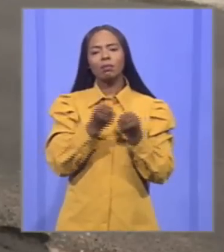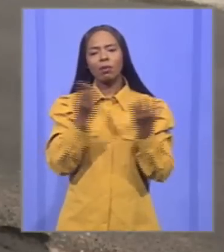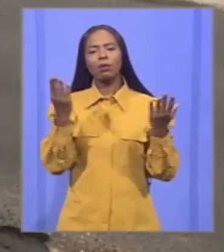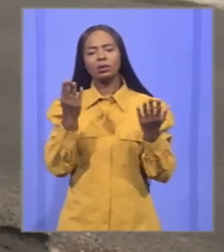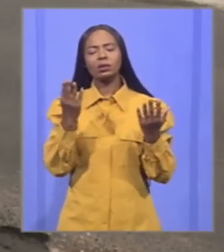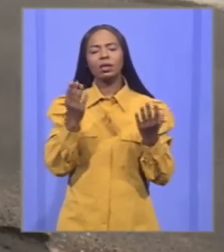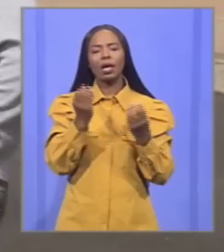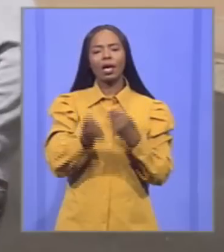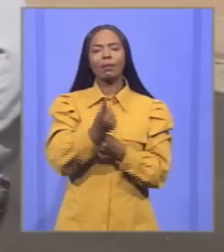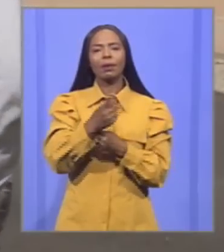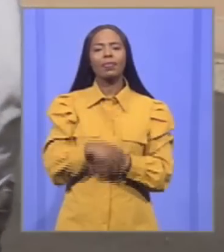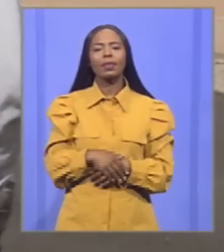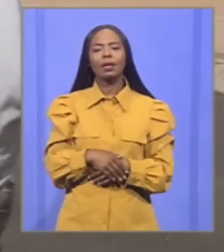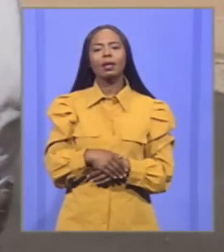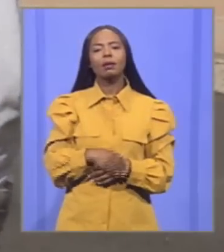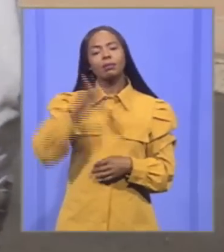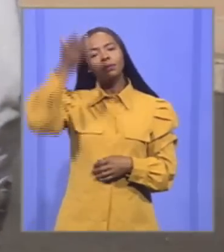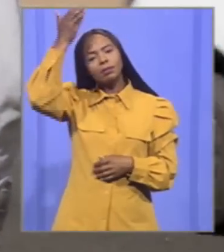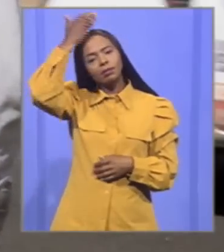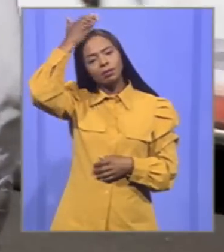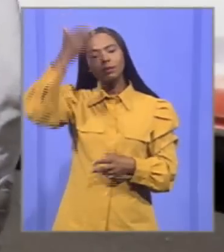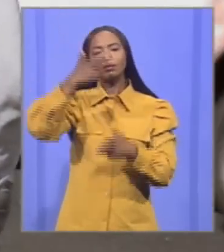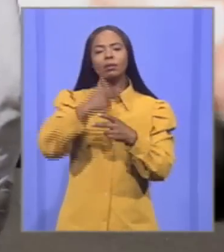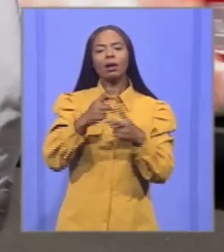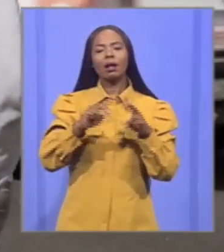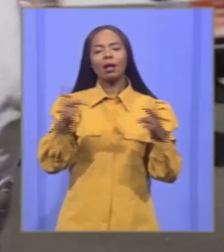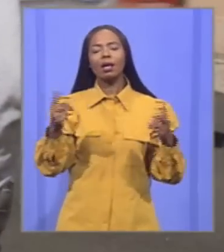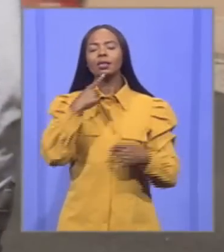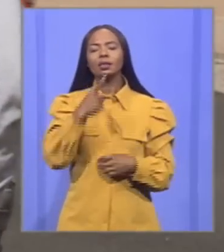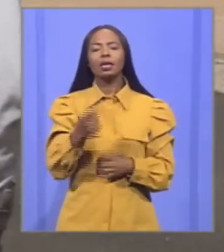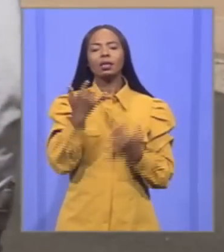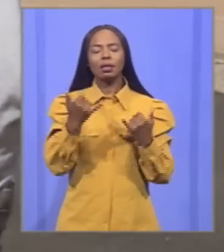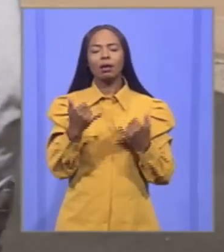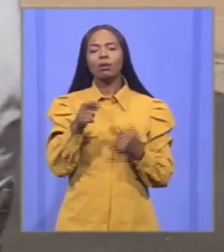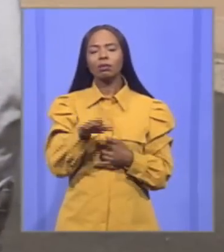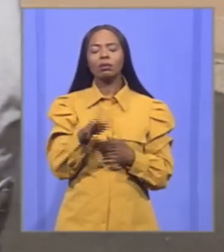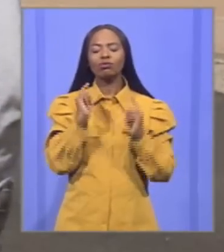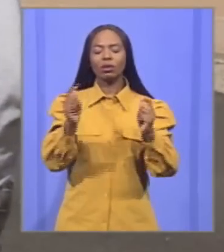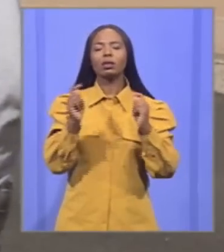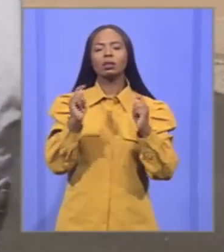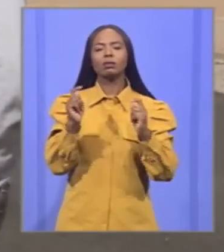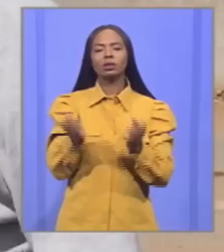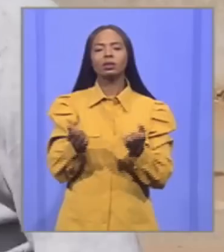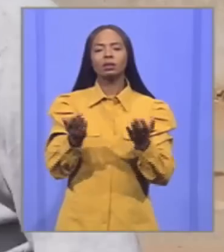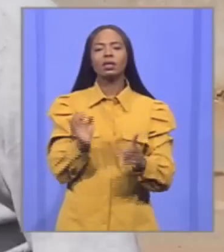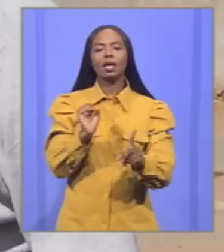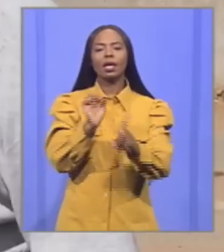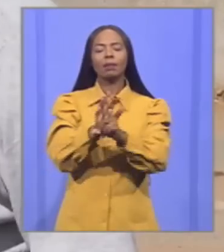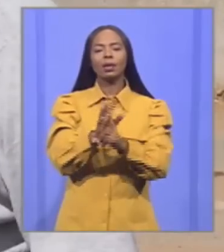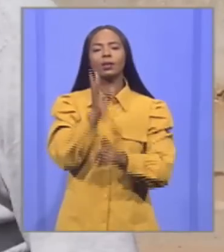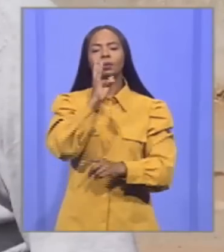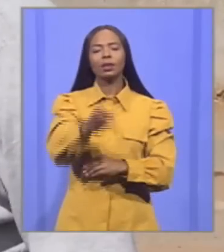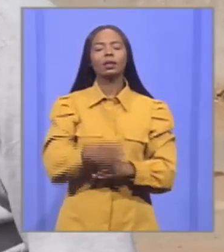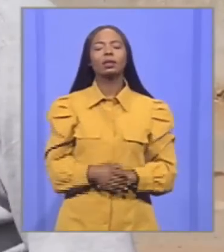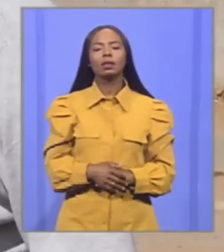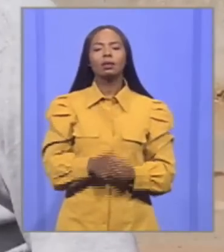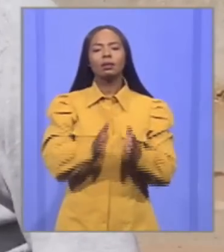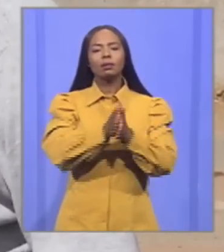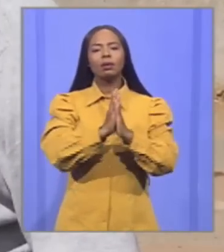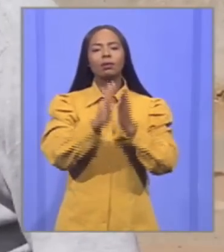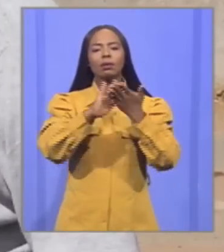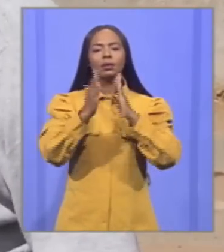ditekesi Kimberley ba seollotswe ka matla ketsahalo ena mme ba hlalosa ha e tla ama kgwebo ya bona. Ba ipileditse ho baahi